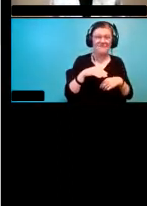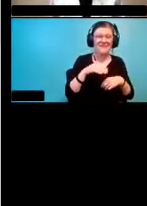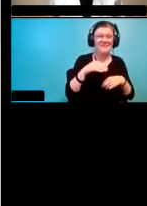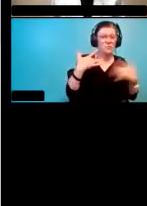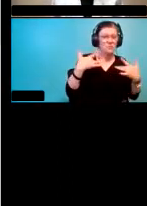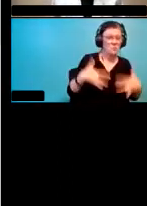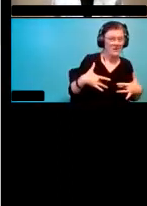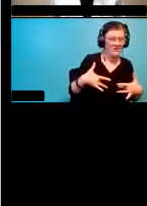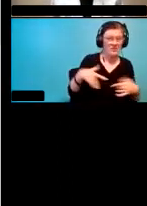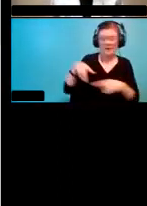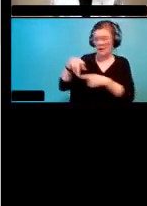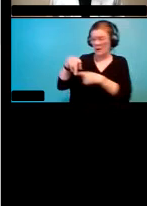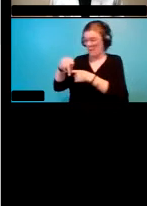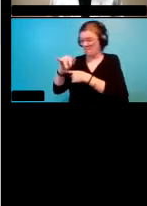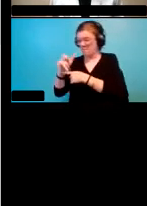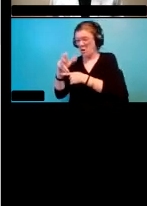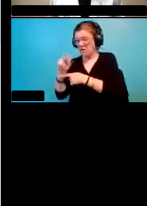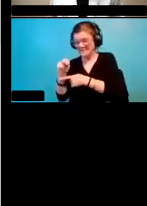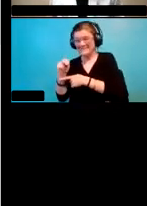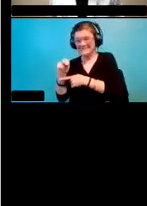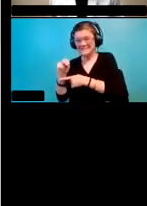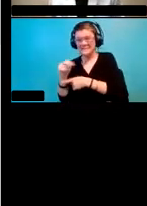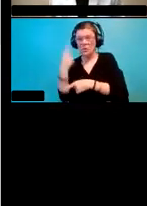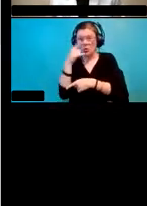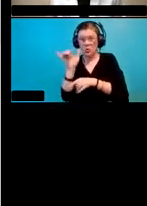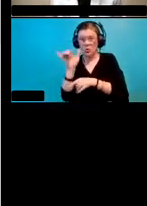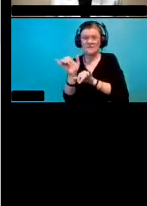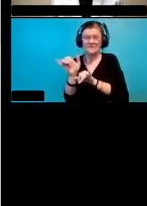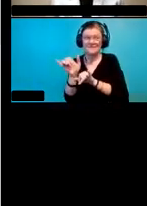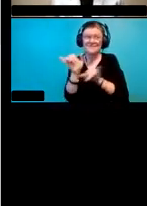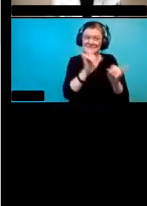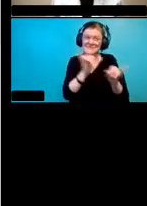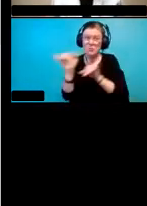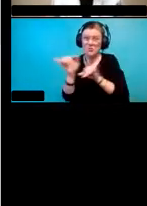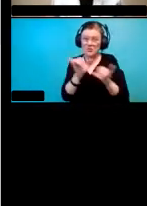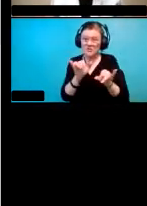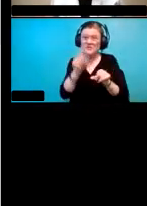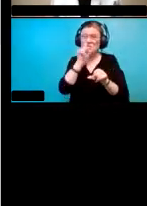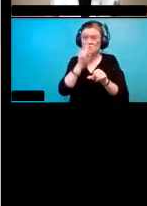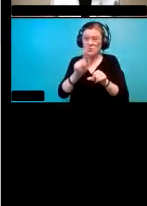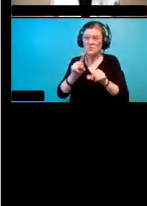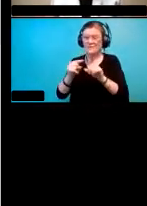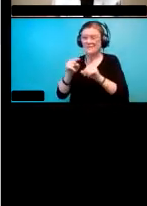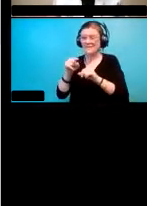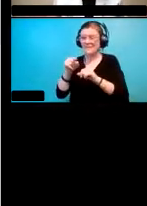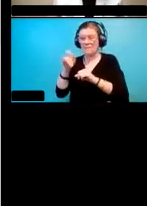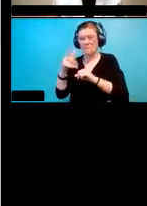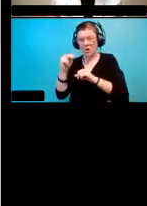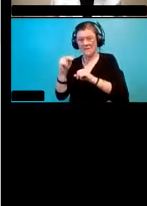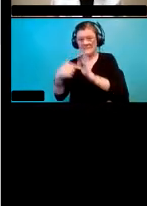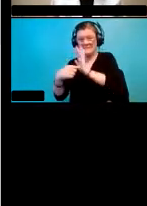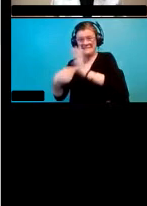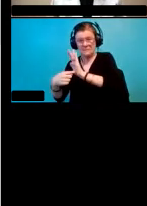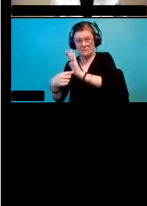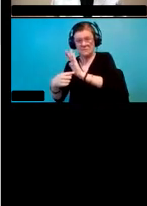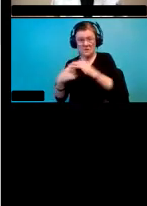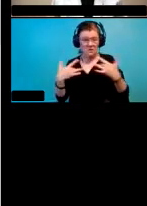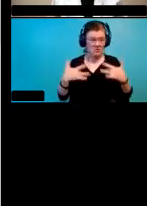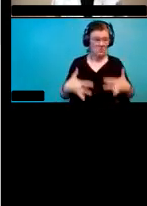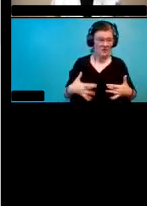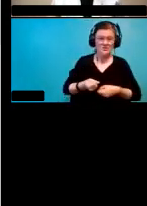untreated depression can worsen symptoms, can worsen the look of Parkinson's disease. So it is important